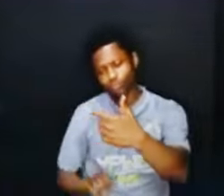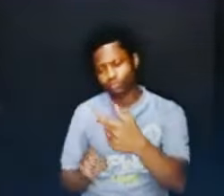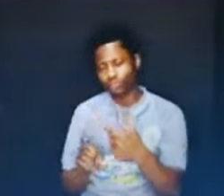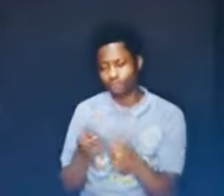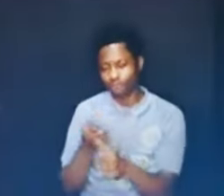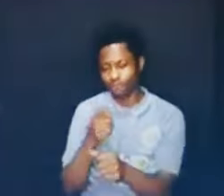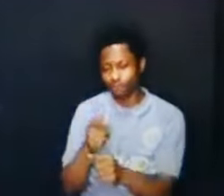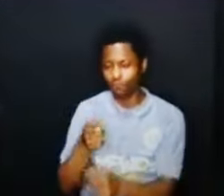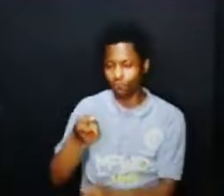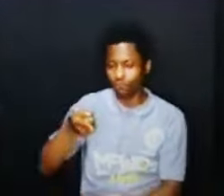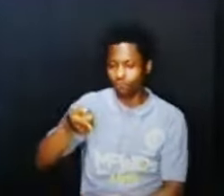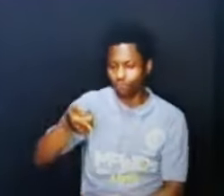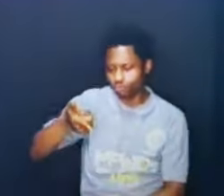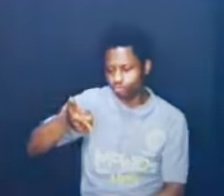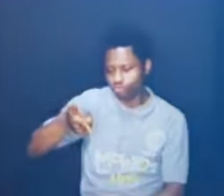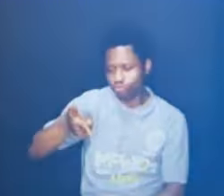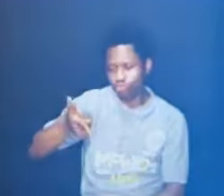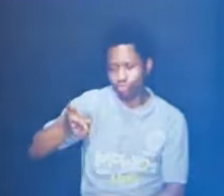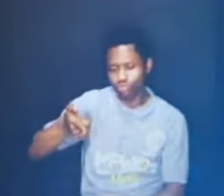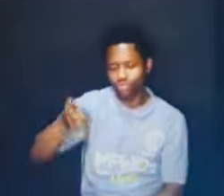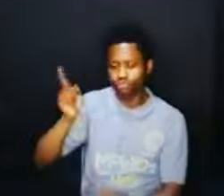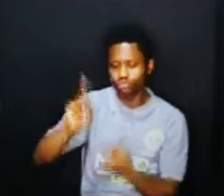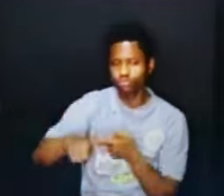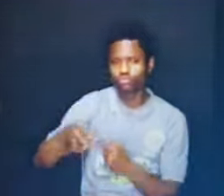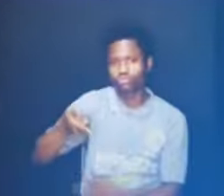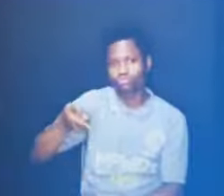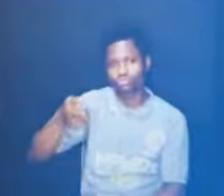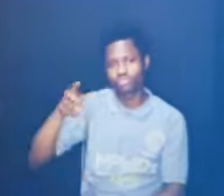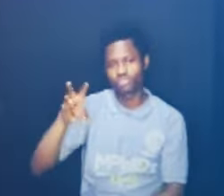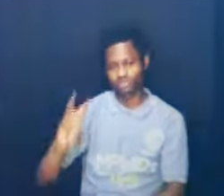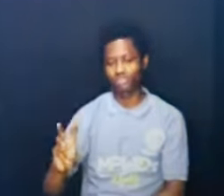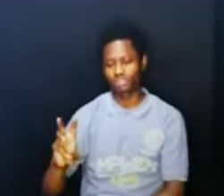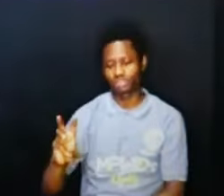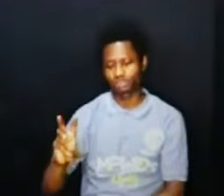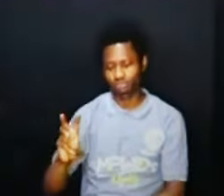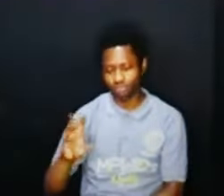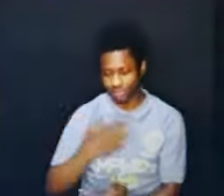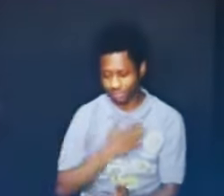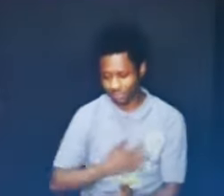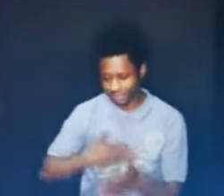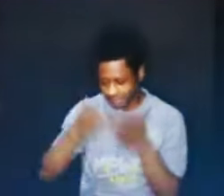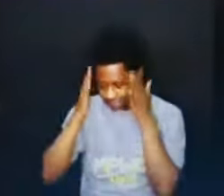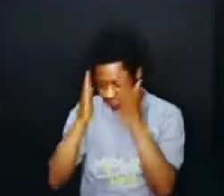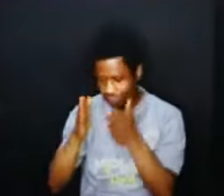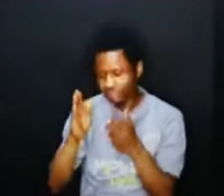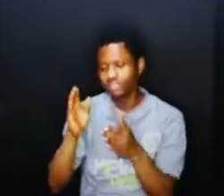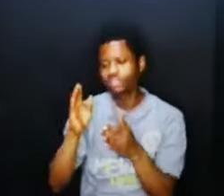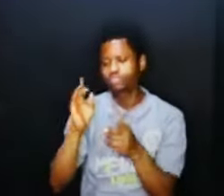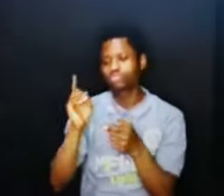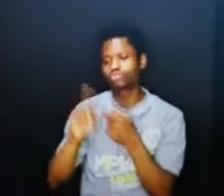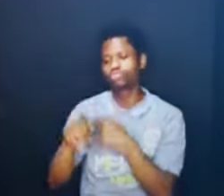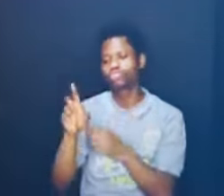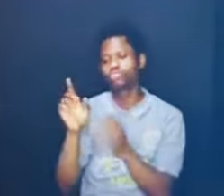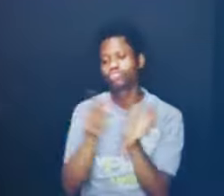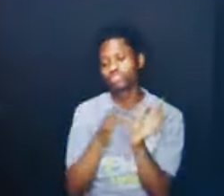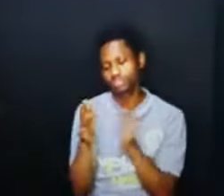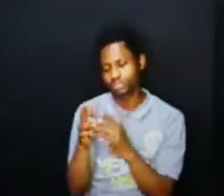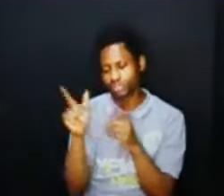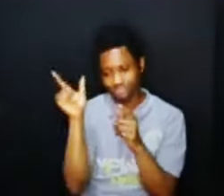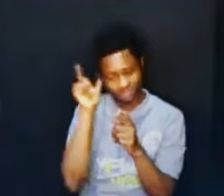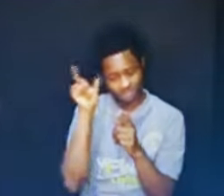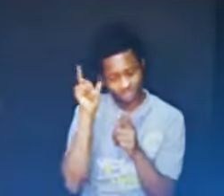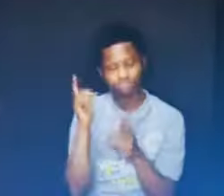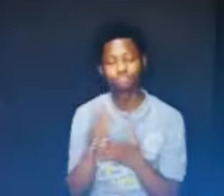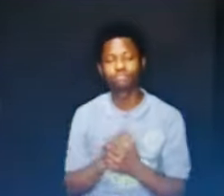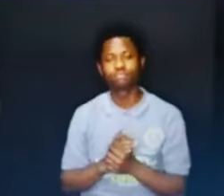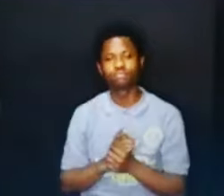verse 21 to 26. Now let's pay attention to Jesus. Let's listen to what he